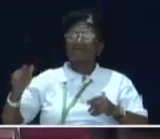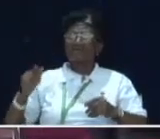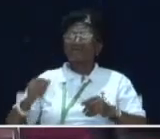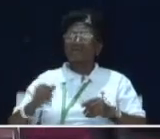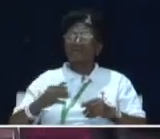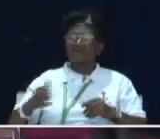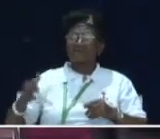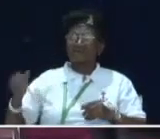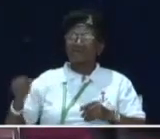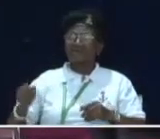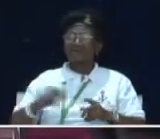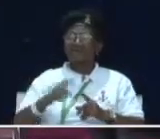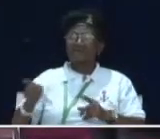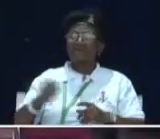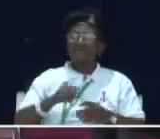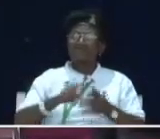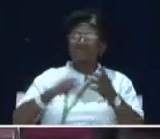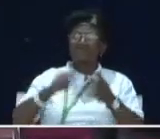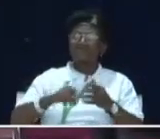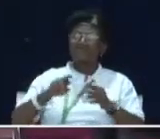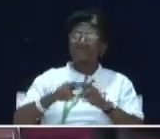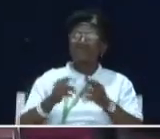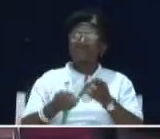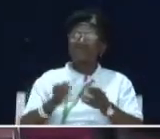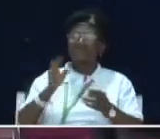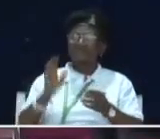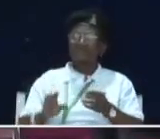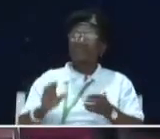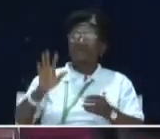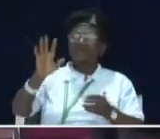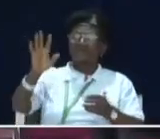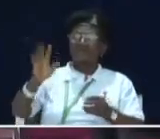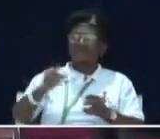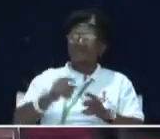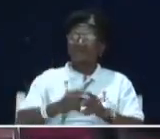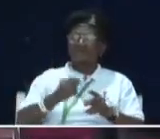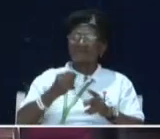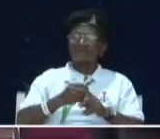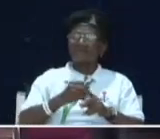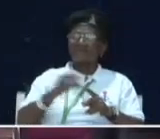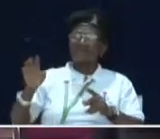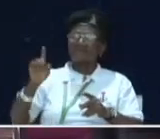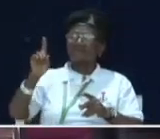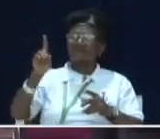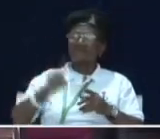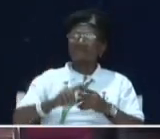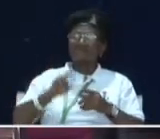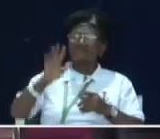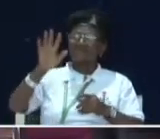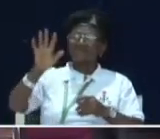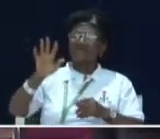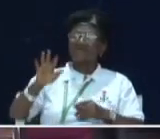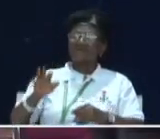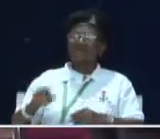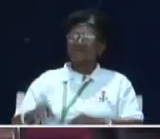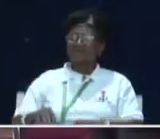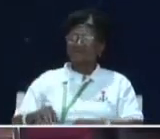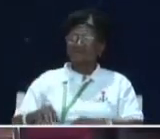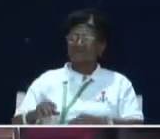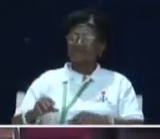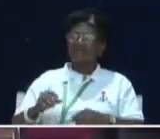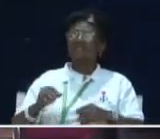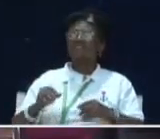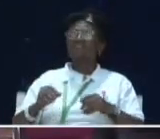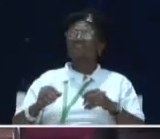And when you read Revelation chapter 5, from verse 1 to 5, Revelation 5 from verse 1 to